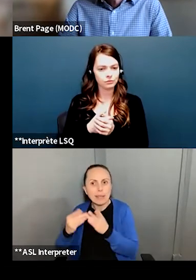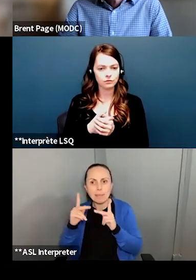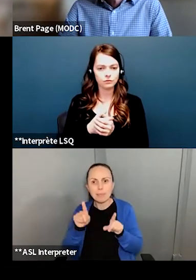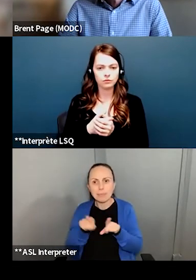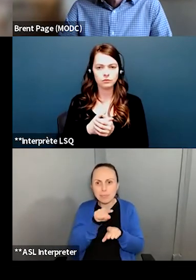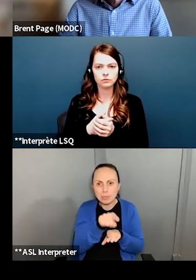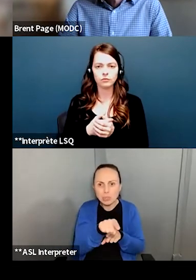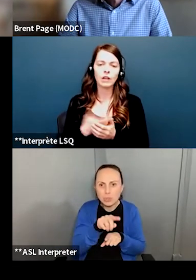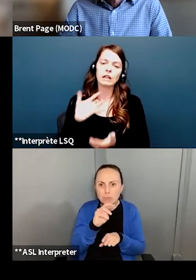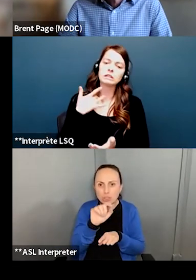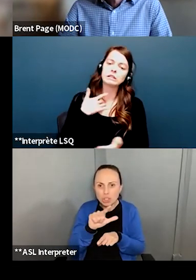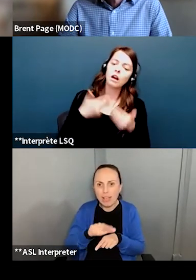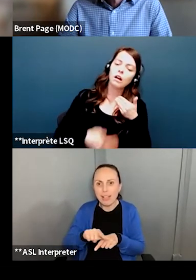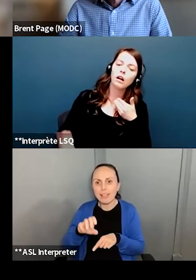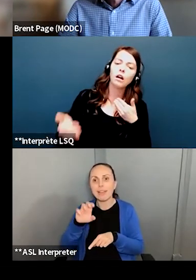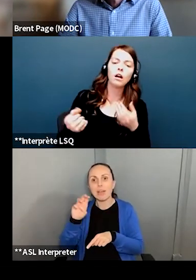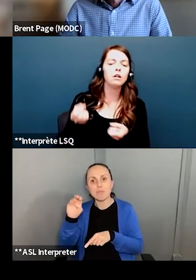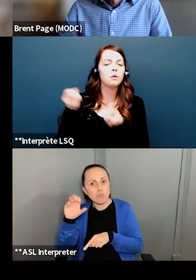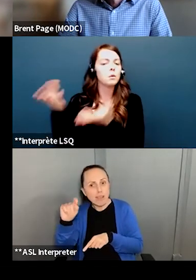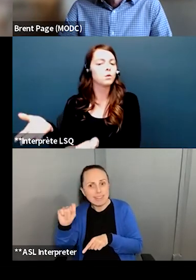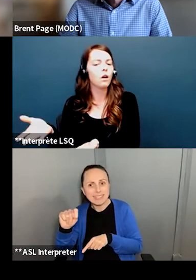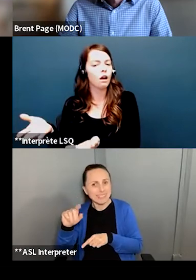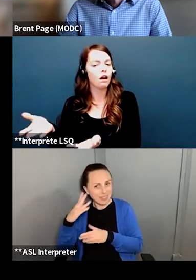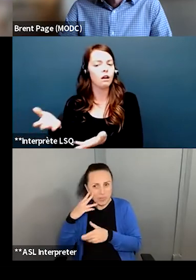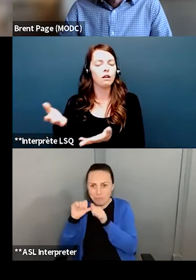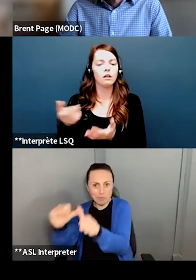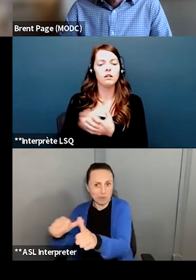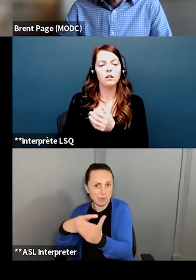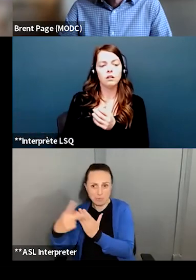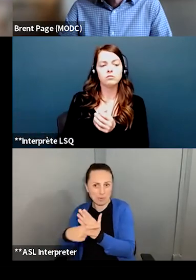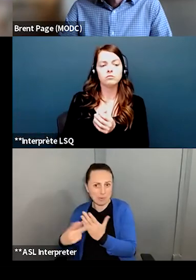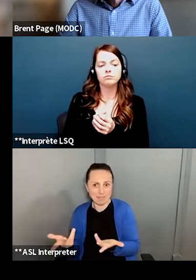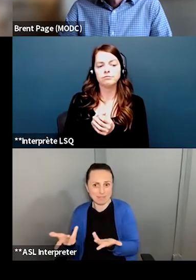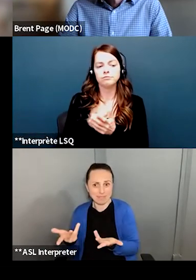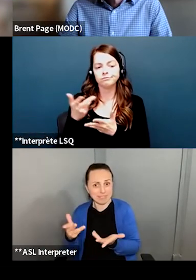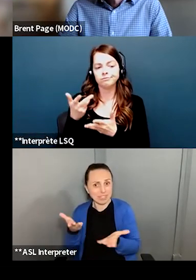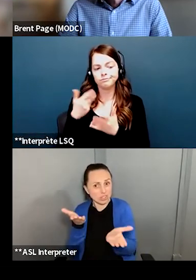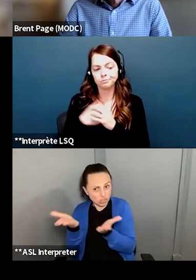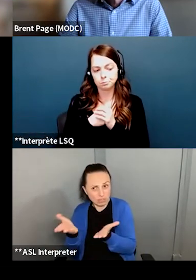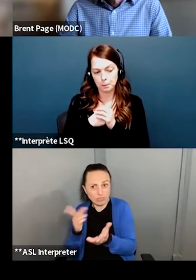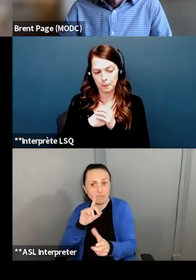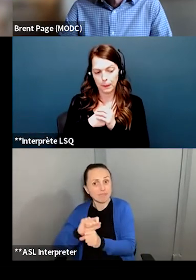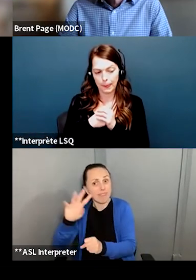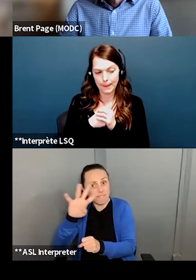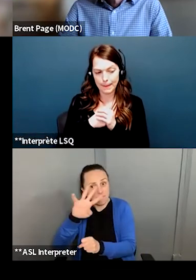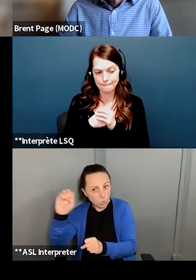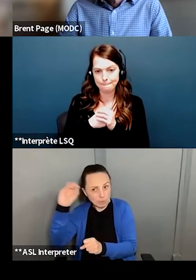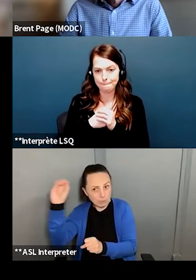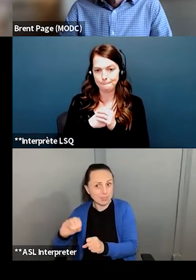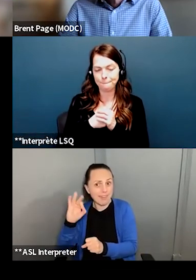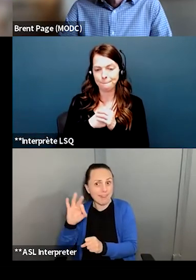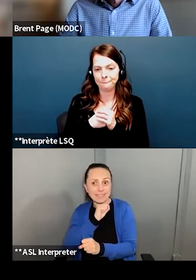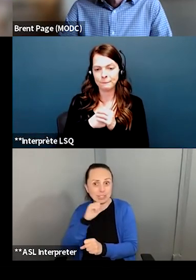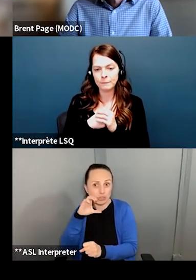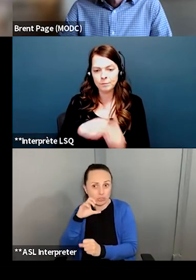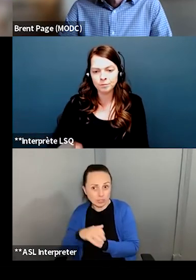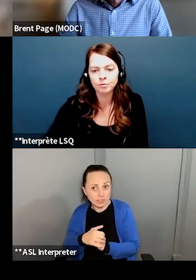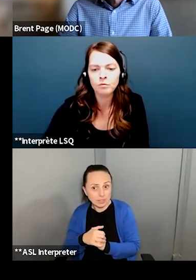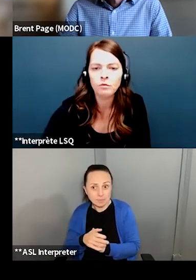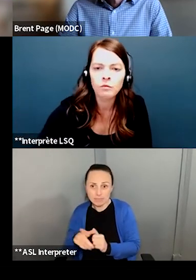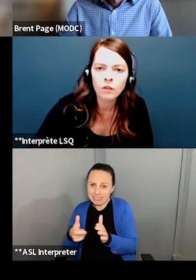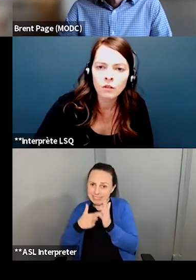and Brent and Andrew. No, well, it's a permanent program, and it actually serves about 40% of seniors. So we still, need